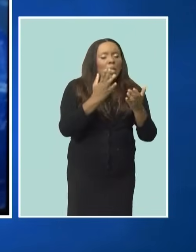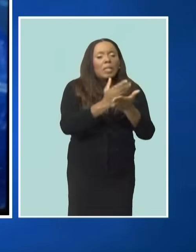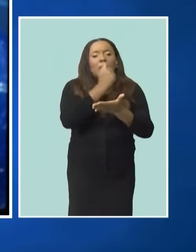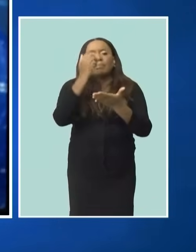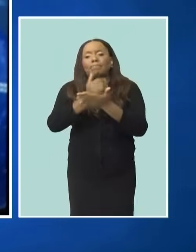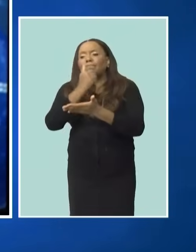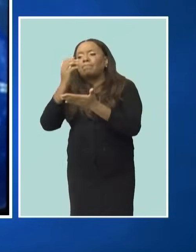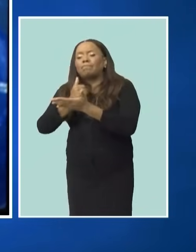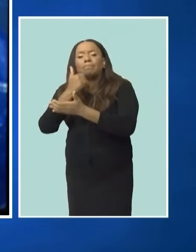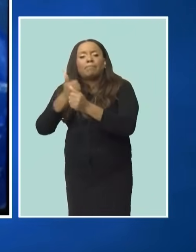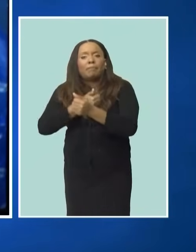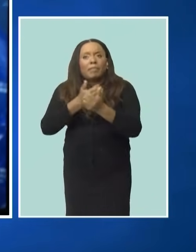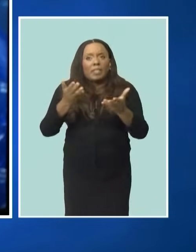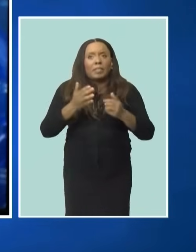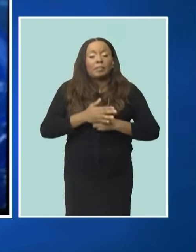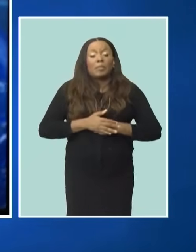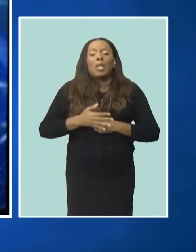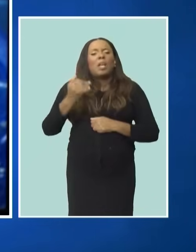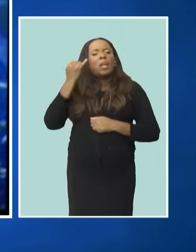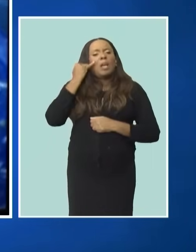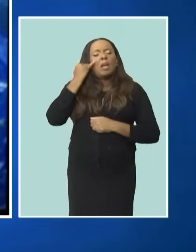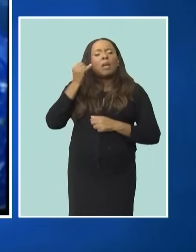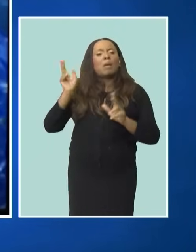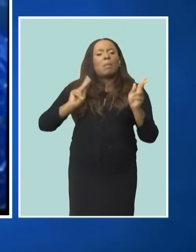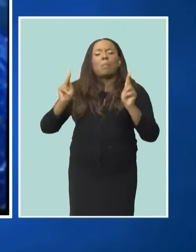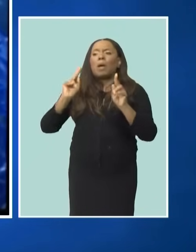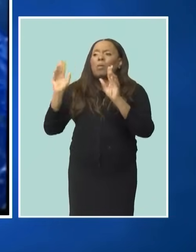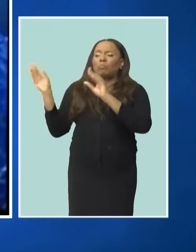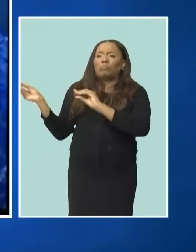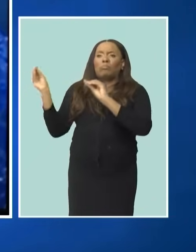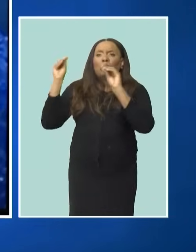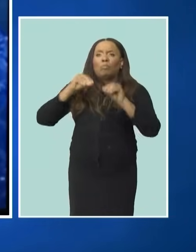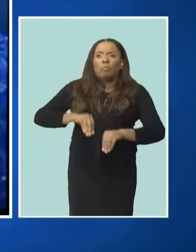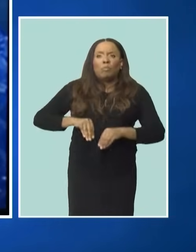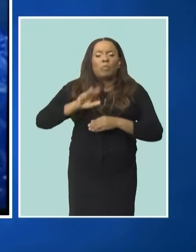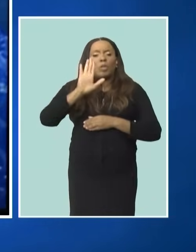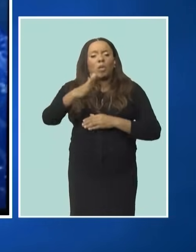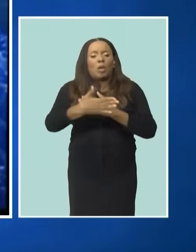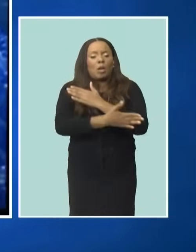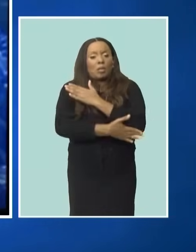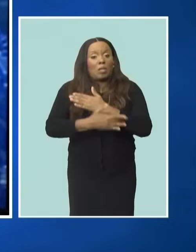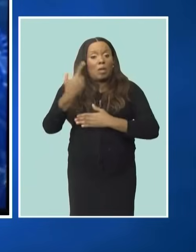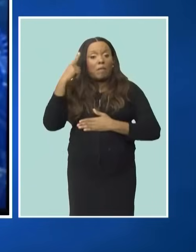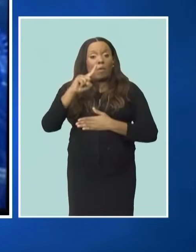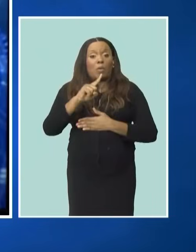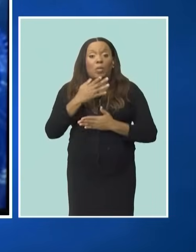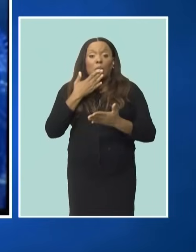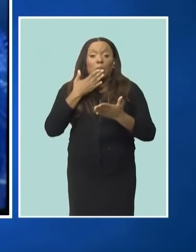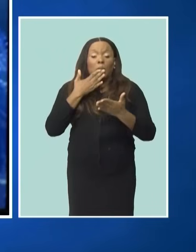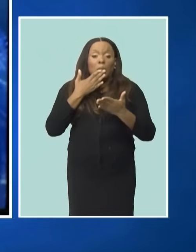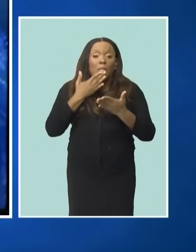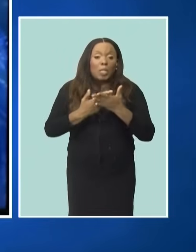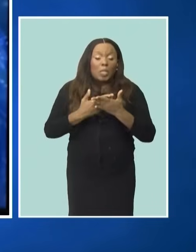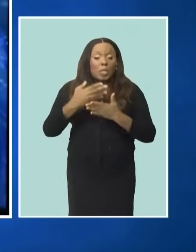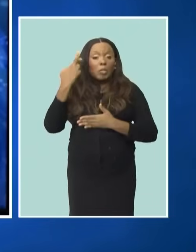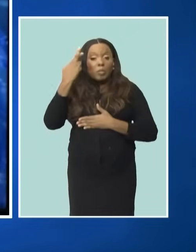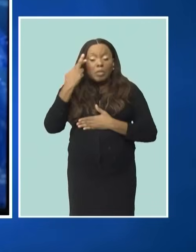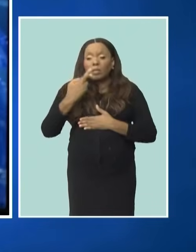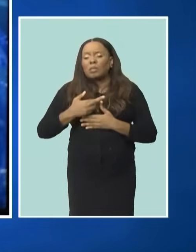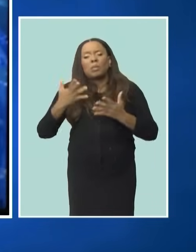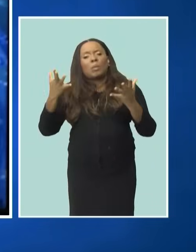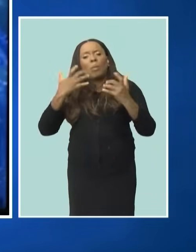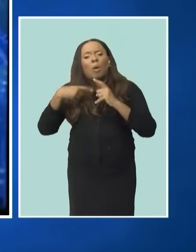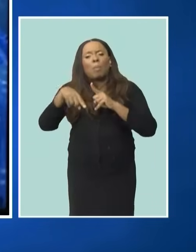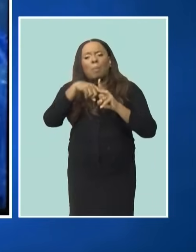So if you have people coming into your country that are coming for good reasons, that are coming to make a positive